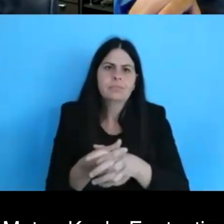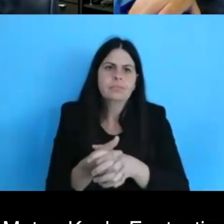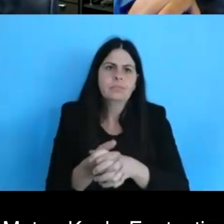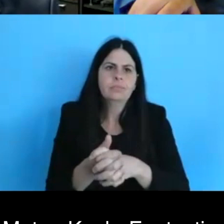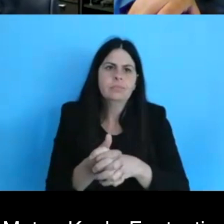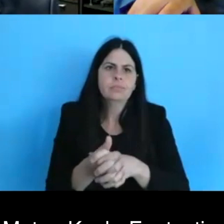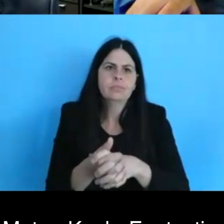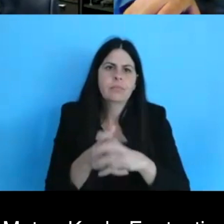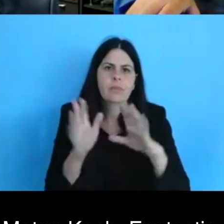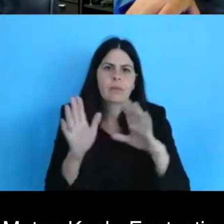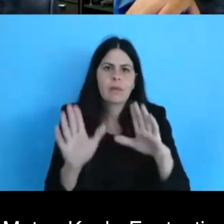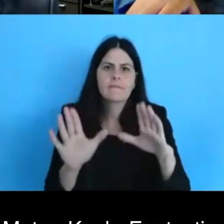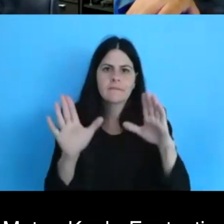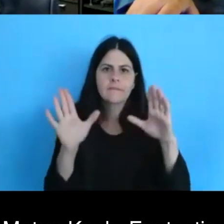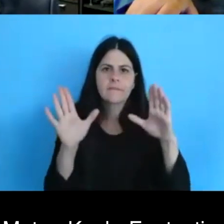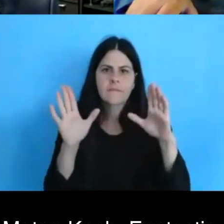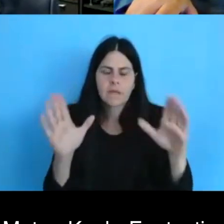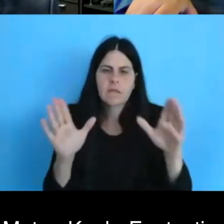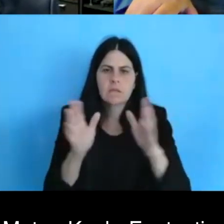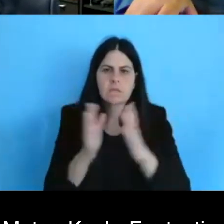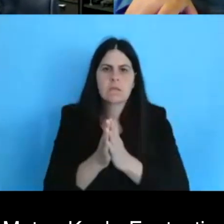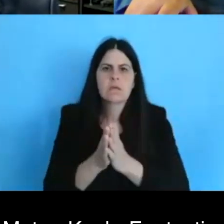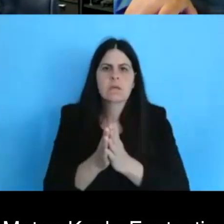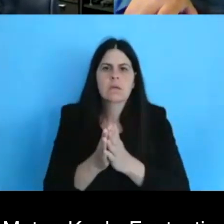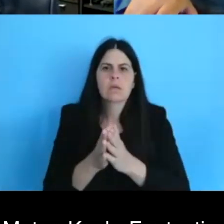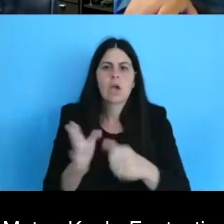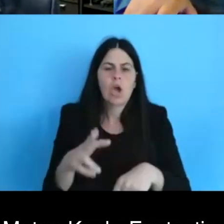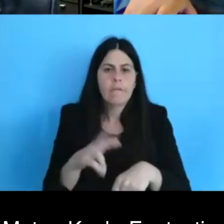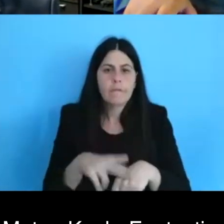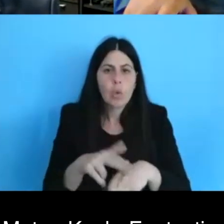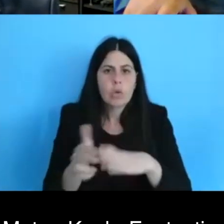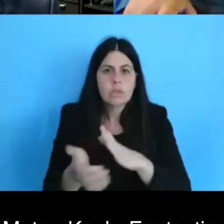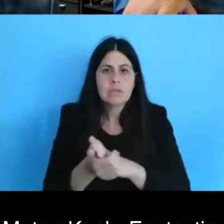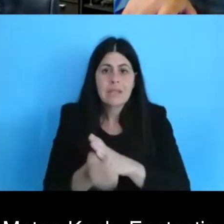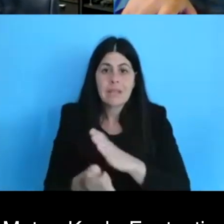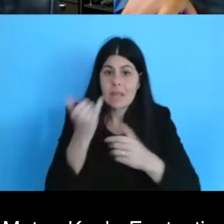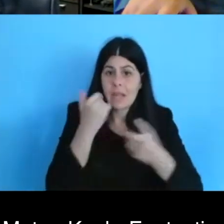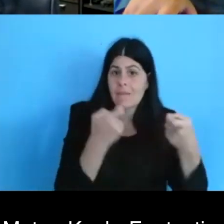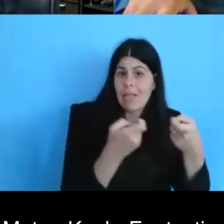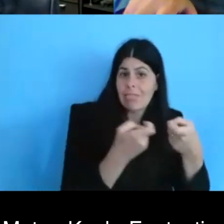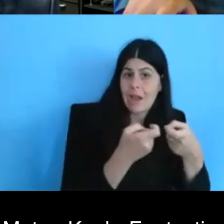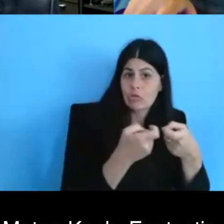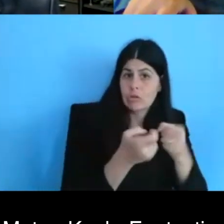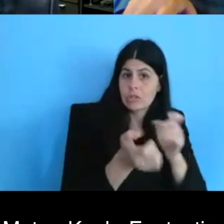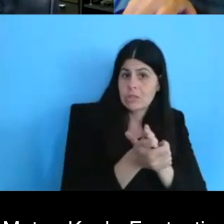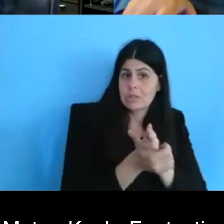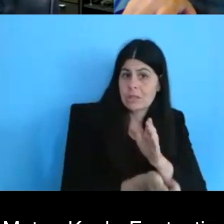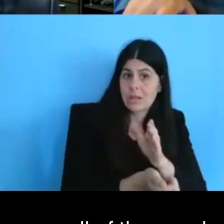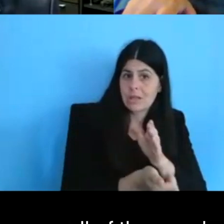Fantastic, because of course the skills are, even if the electrician skills are